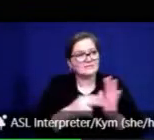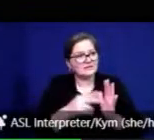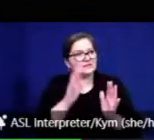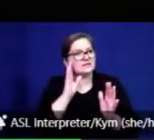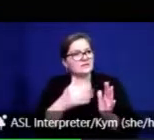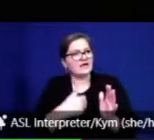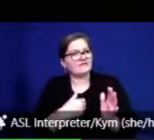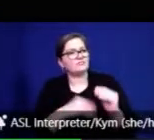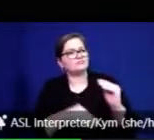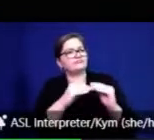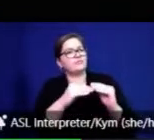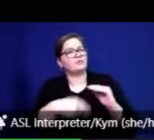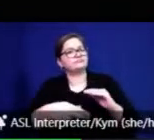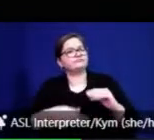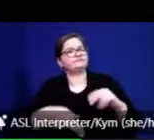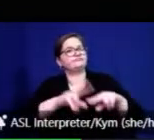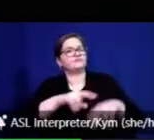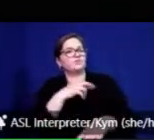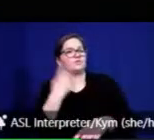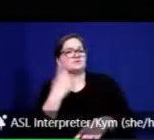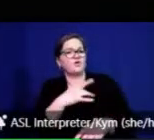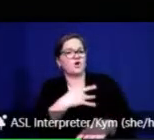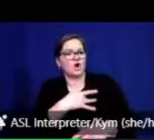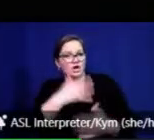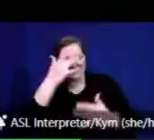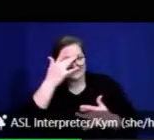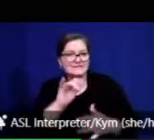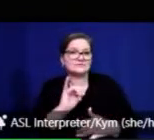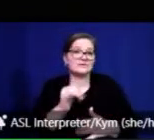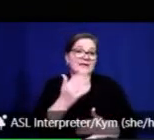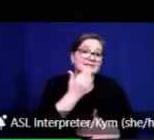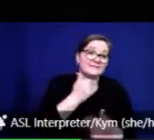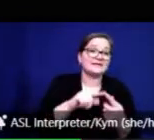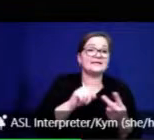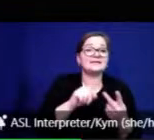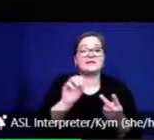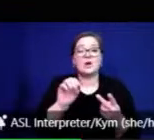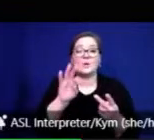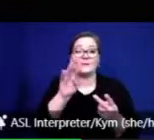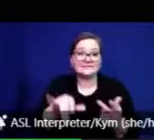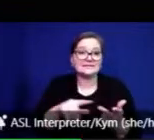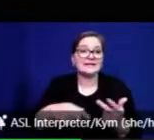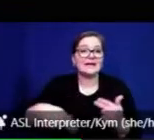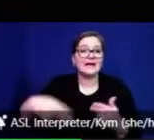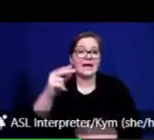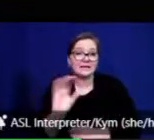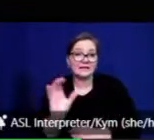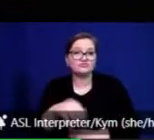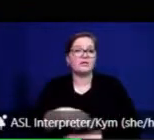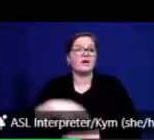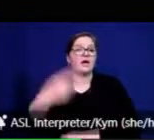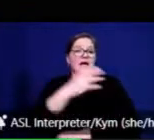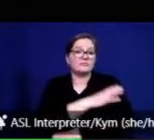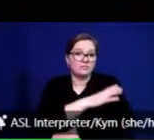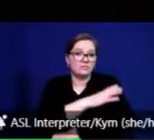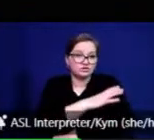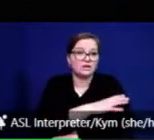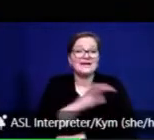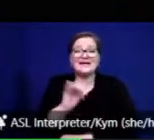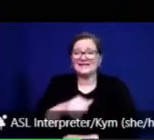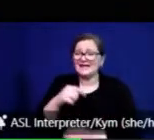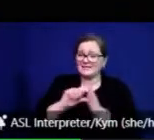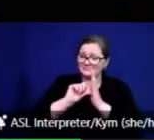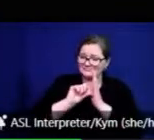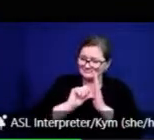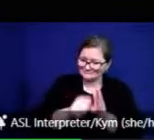heart disease. And so this is diabetes and obesity and hypertension or high blood pressure. And like I keep pointing out, as